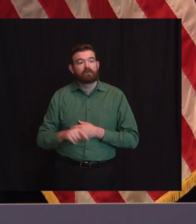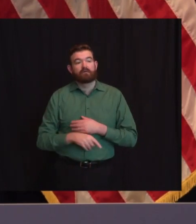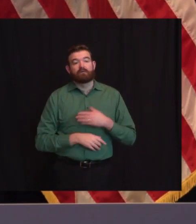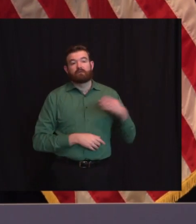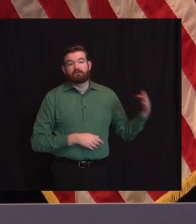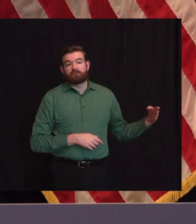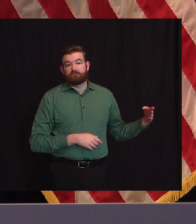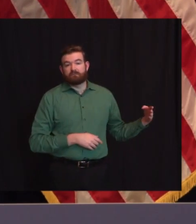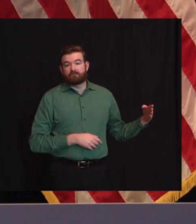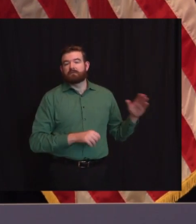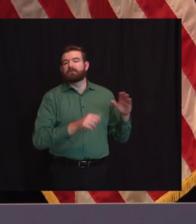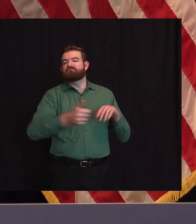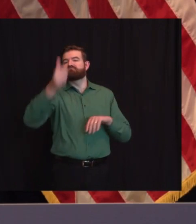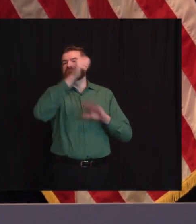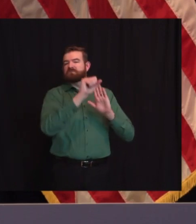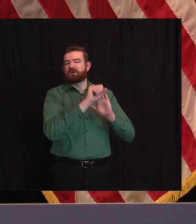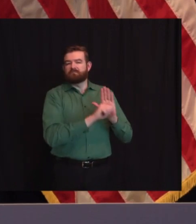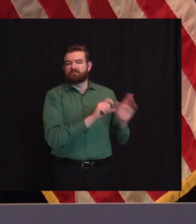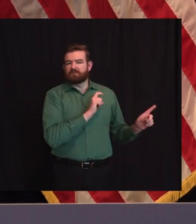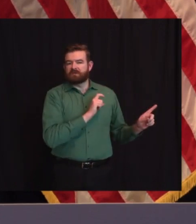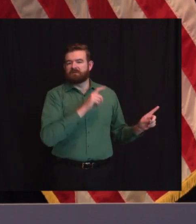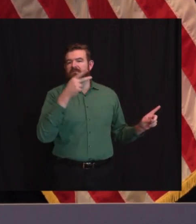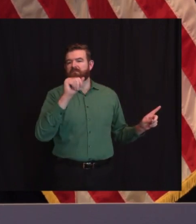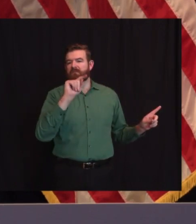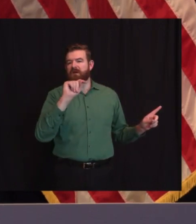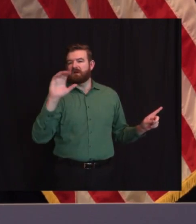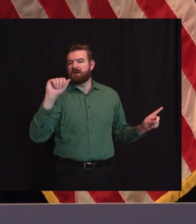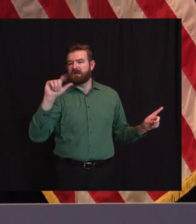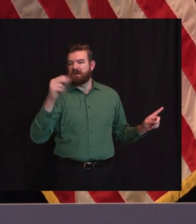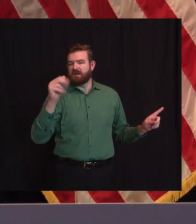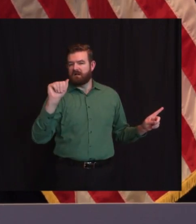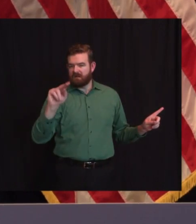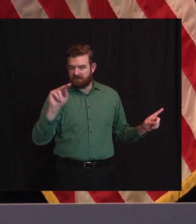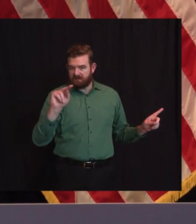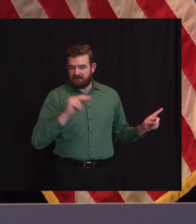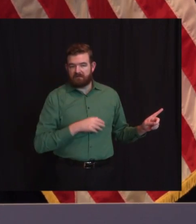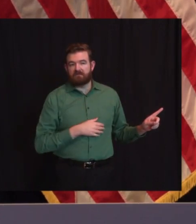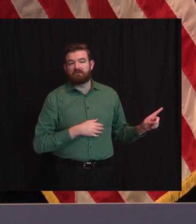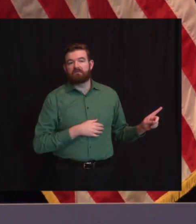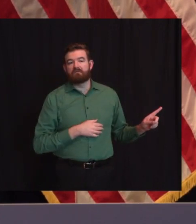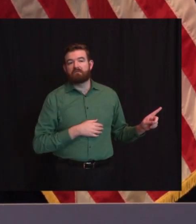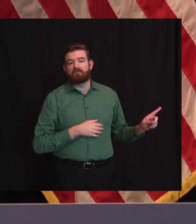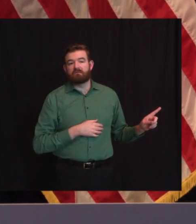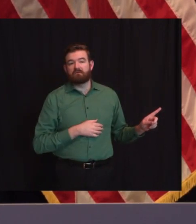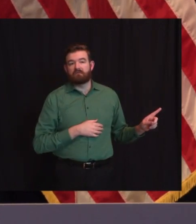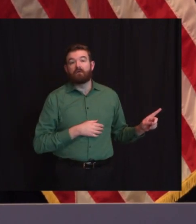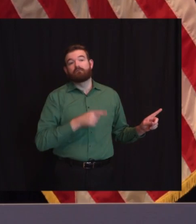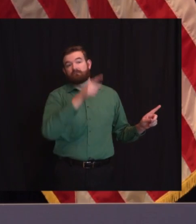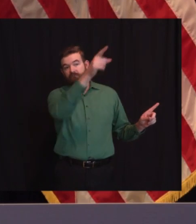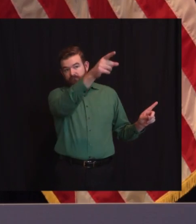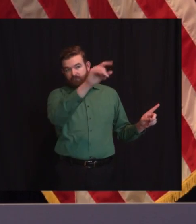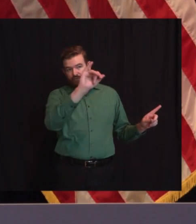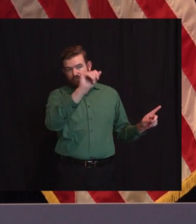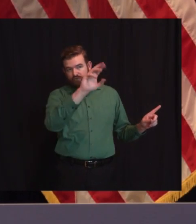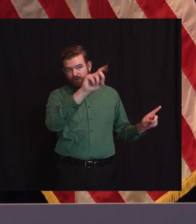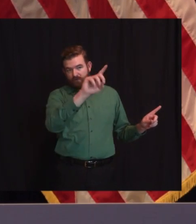Callahan. Director of the Office of Homeland Security and Preparedness, Jared Maples, is in the house, and I suspect we'll be joined